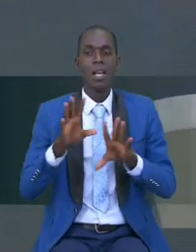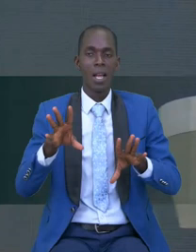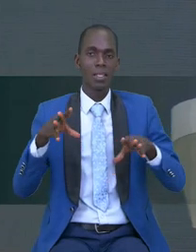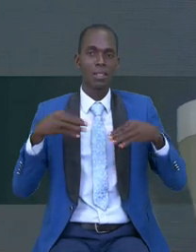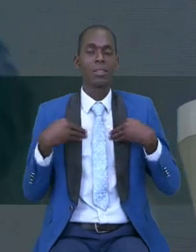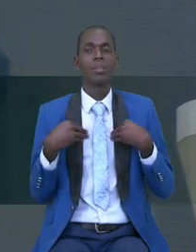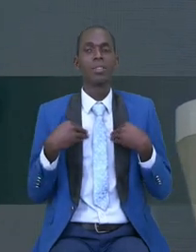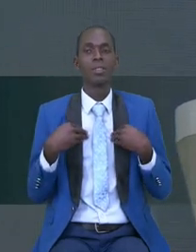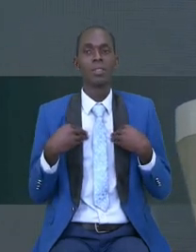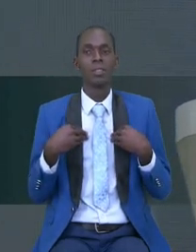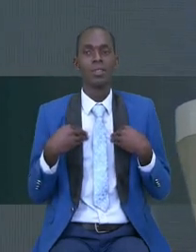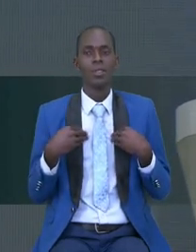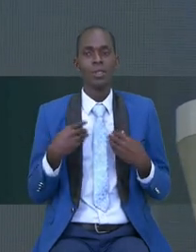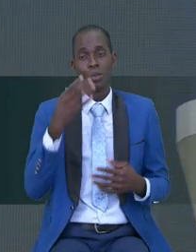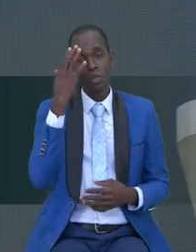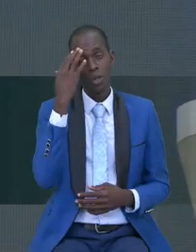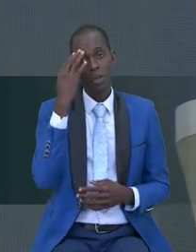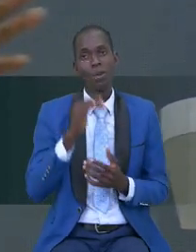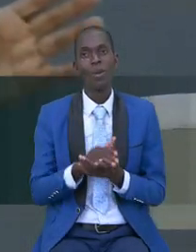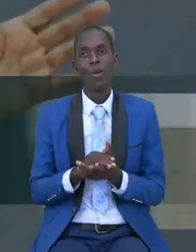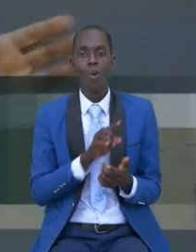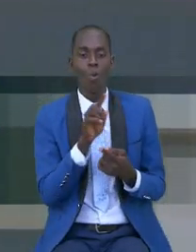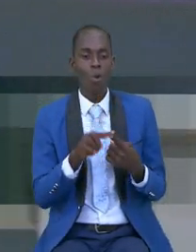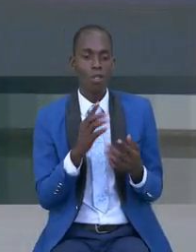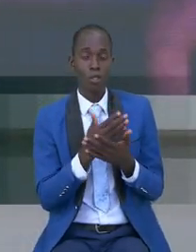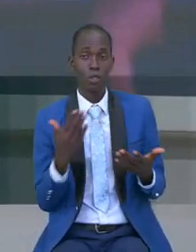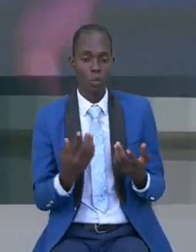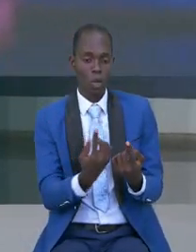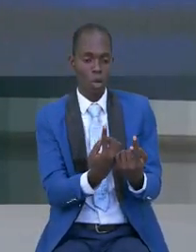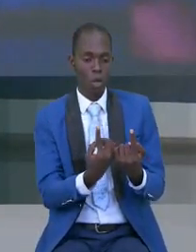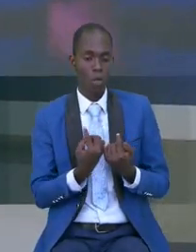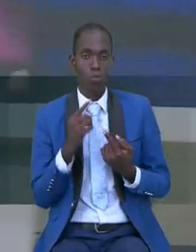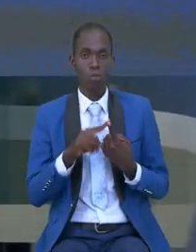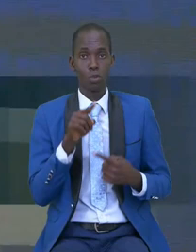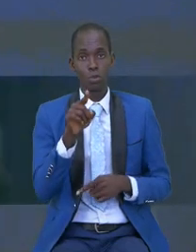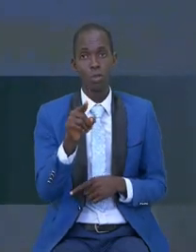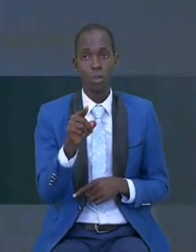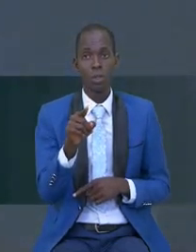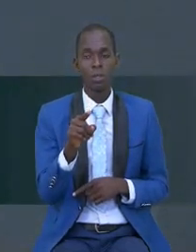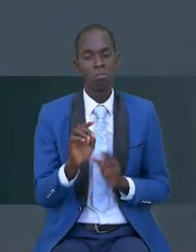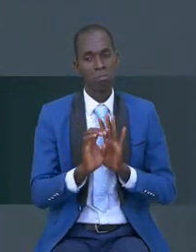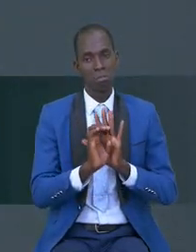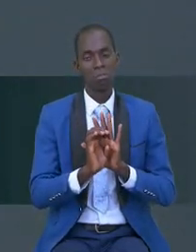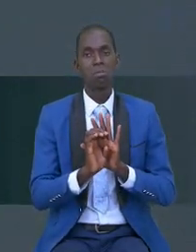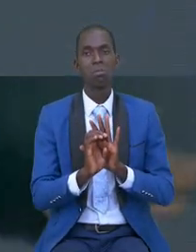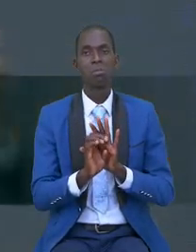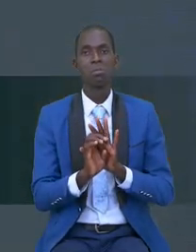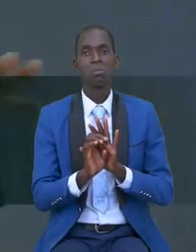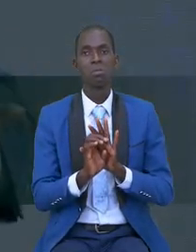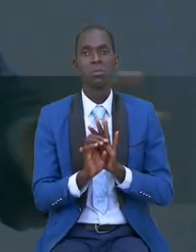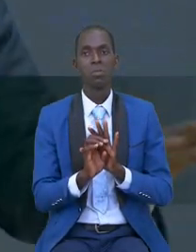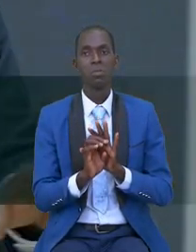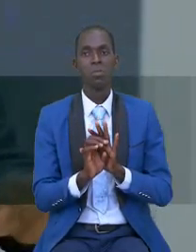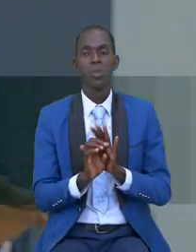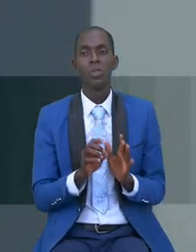acceptance. You know, when something comes to you, let's say for example, you've